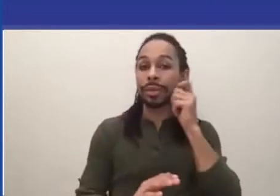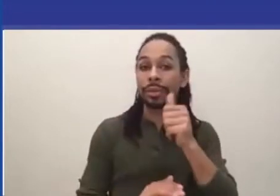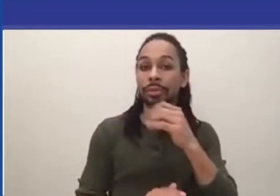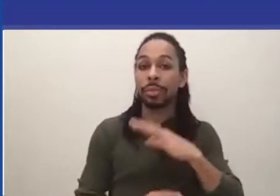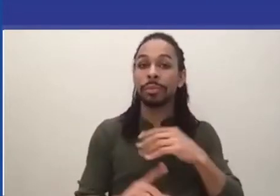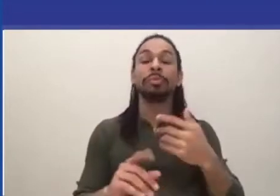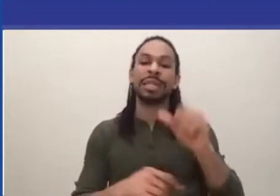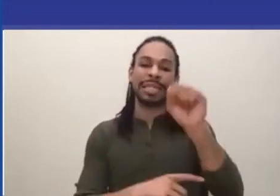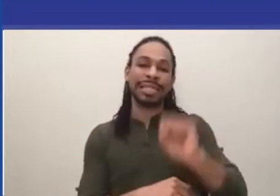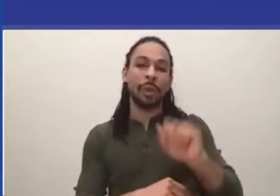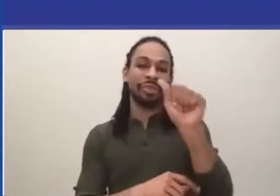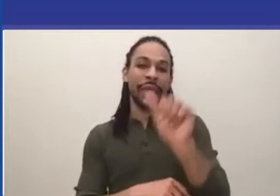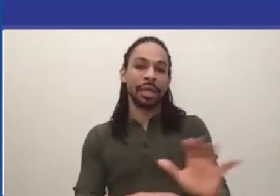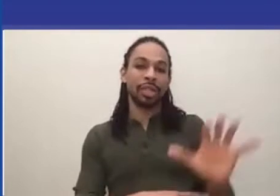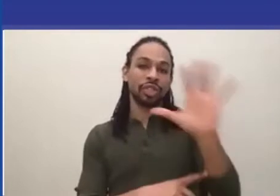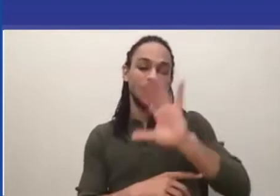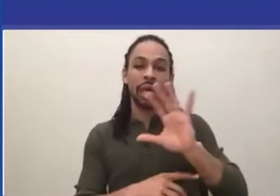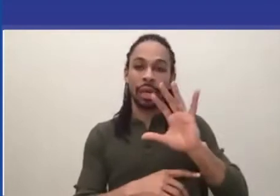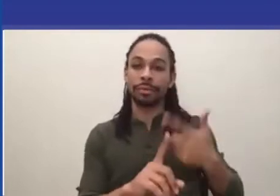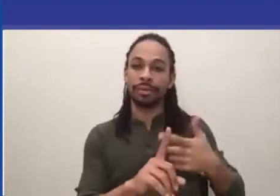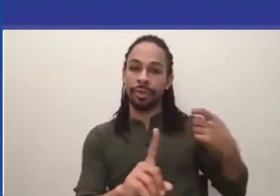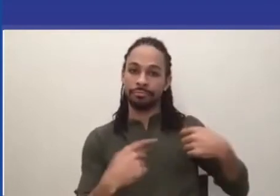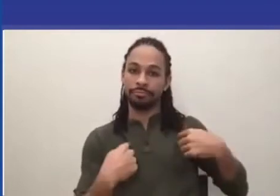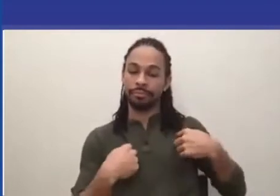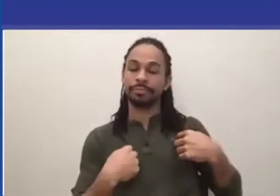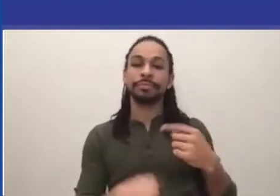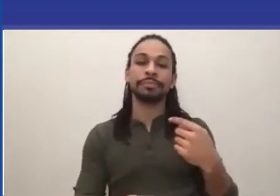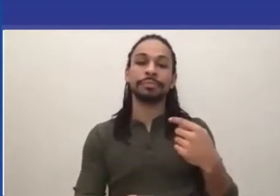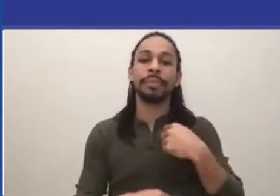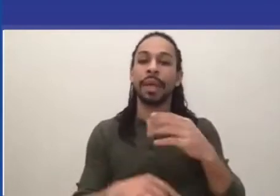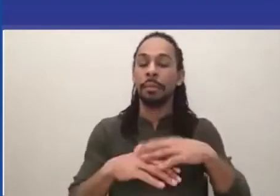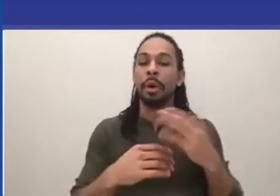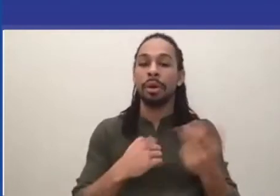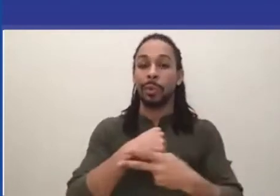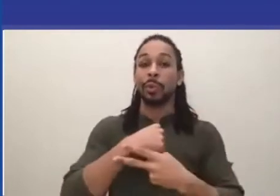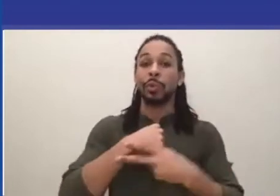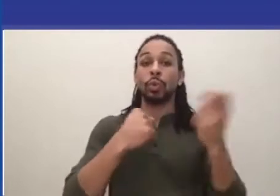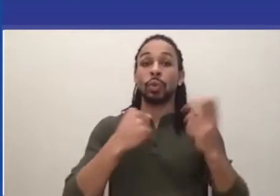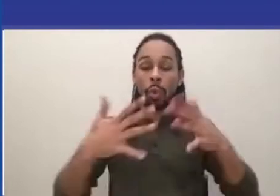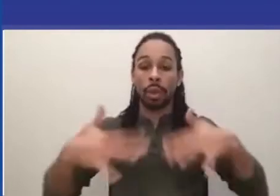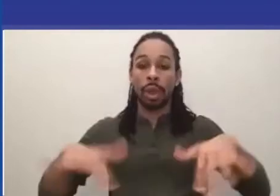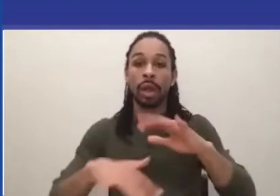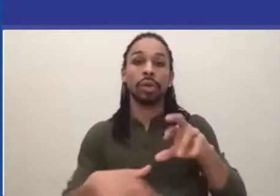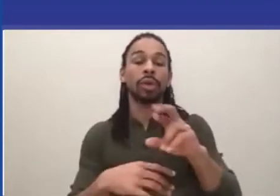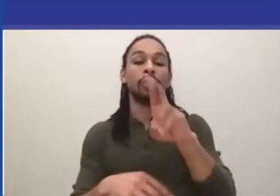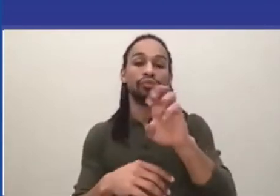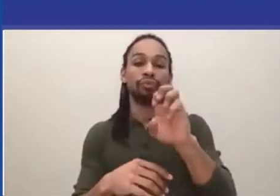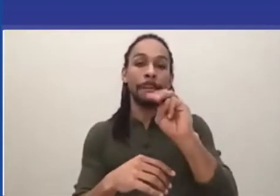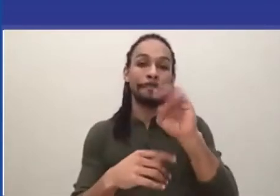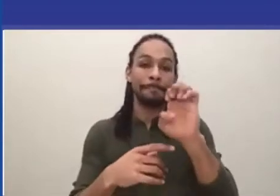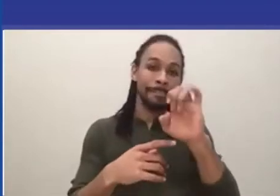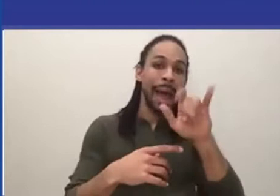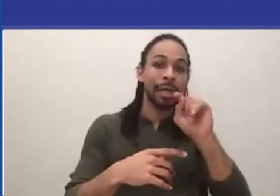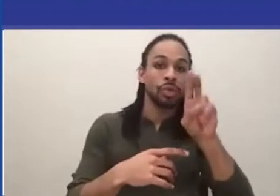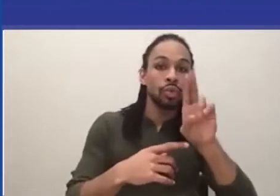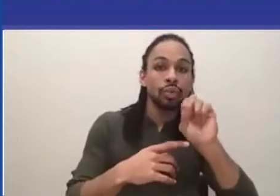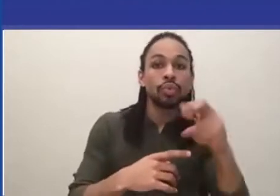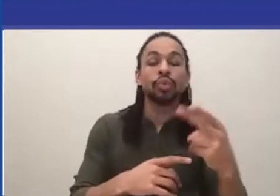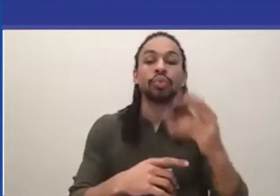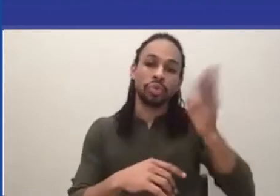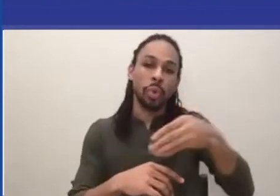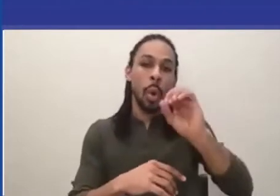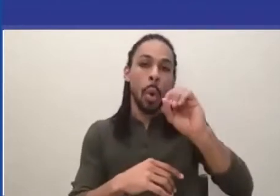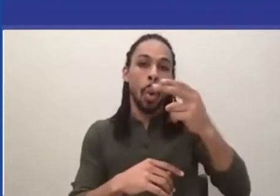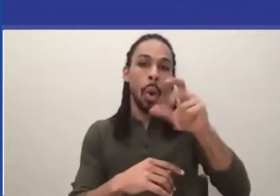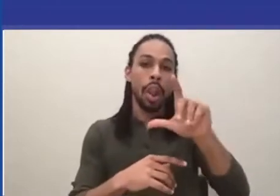Ramaytush Ohlone land, also known as San Francisco. And I am wearing a mustard colored